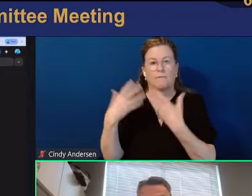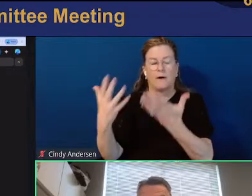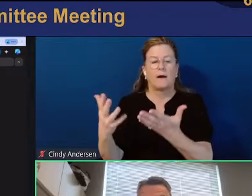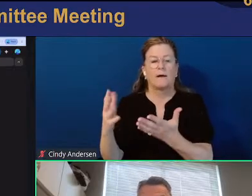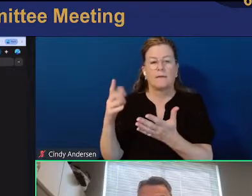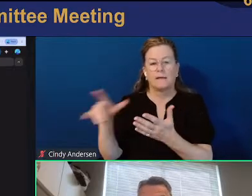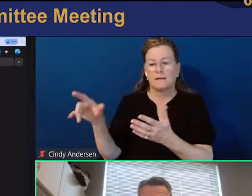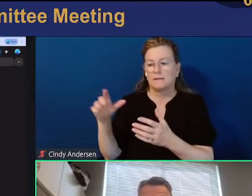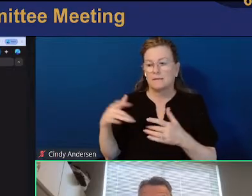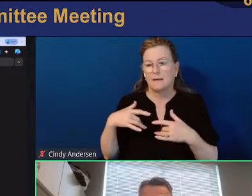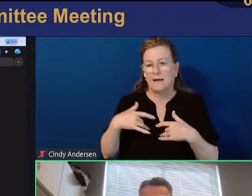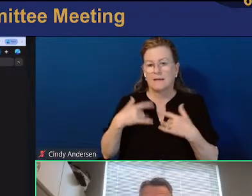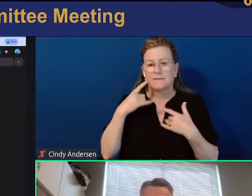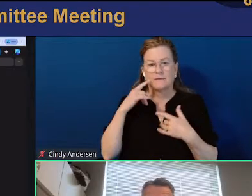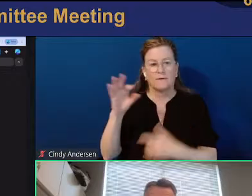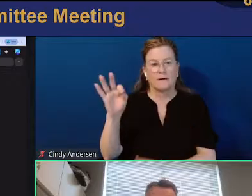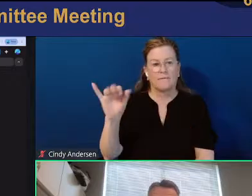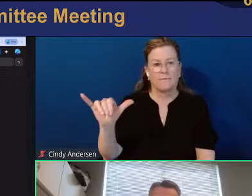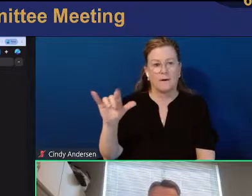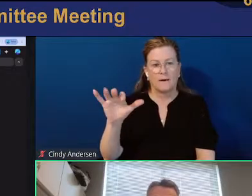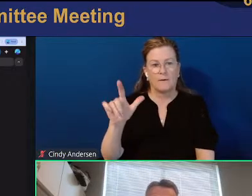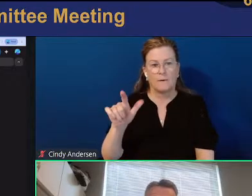into FY28.